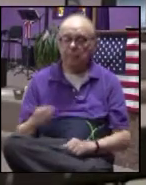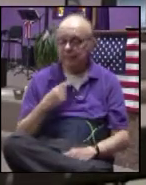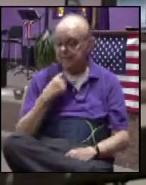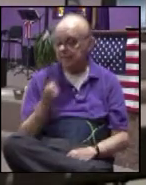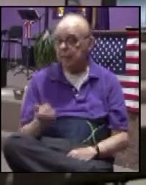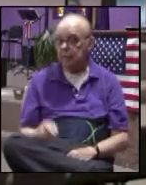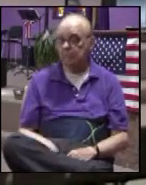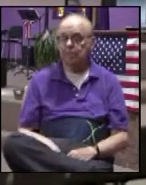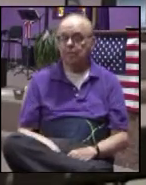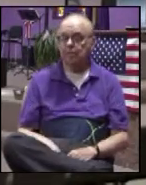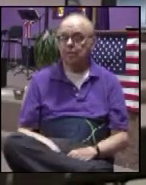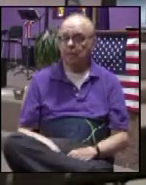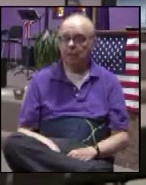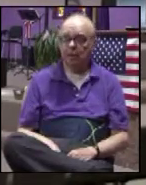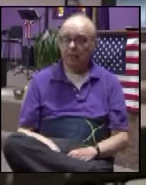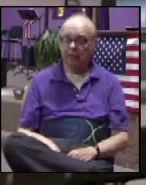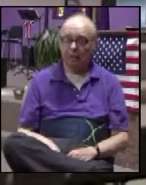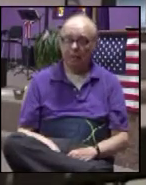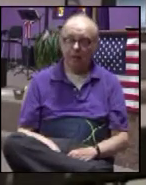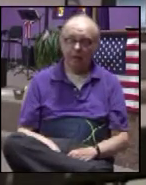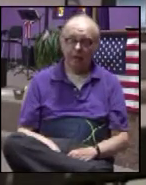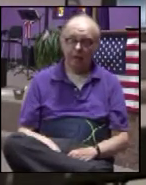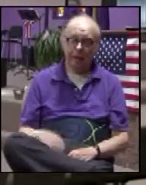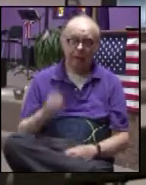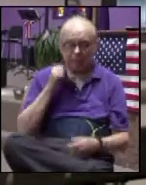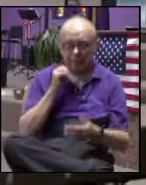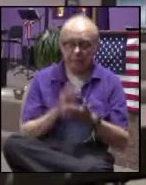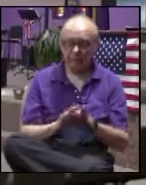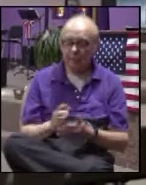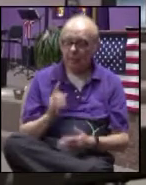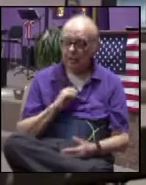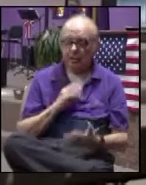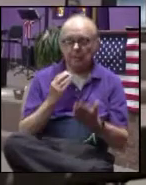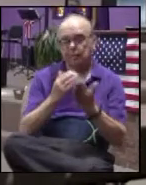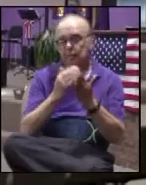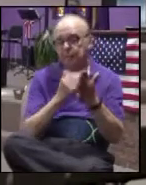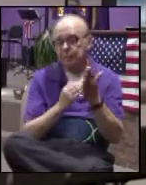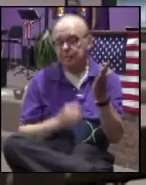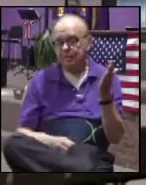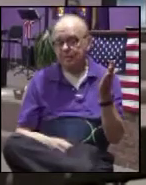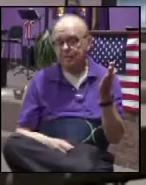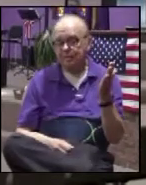say, and Diana would come up with the list,